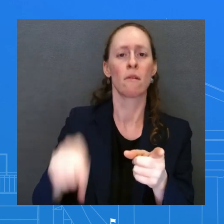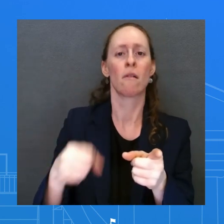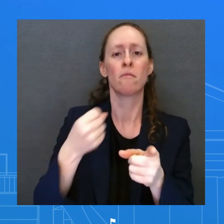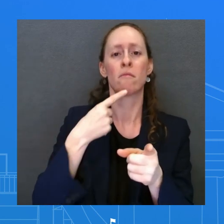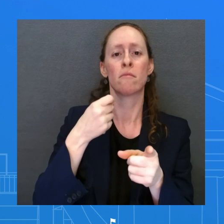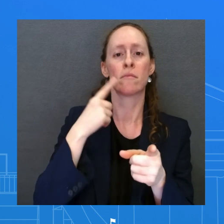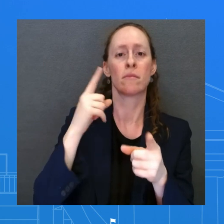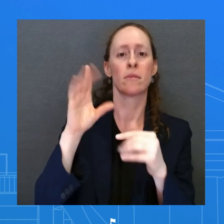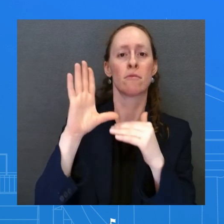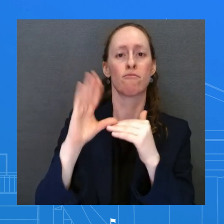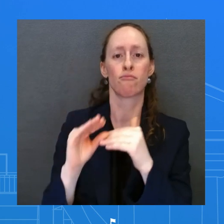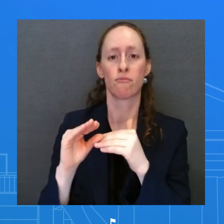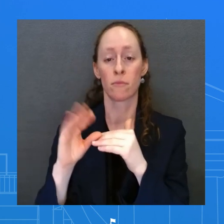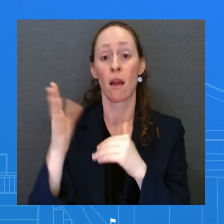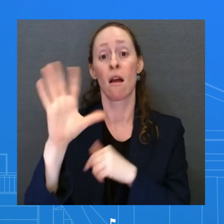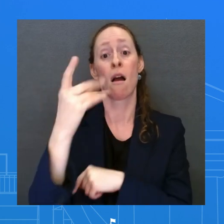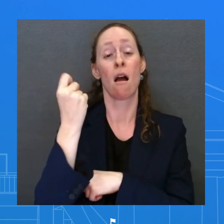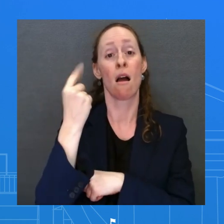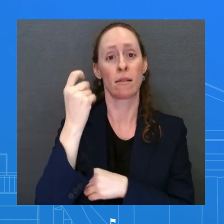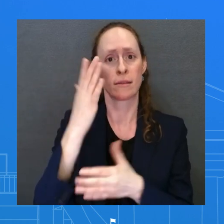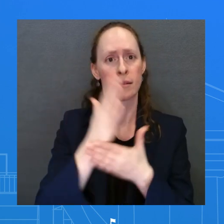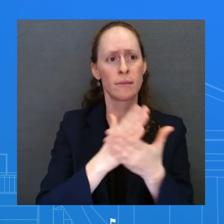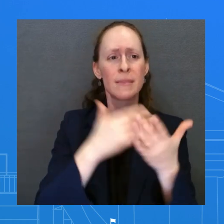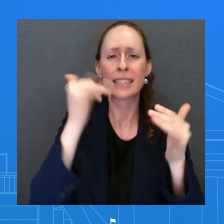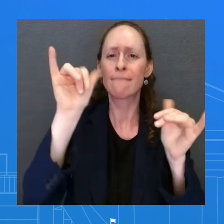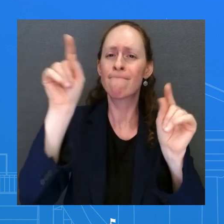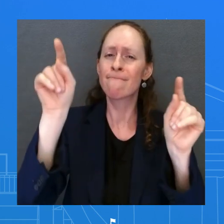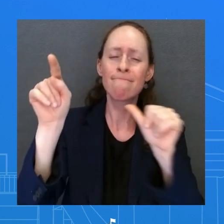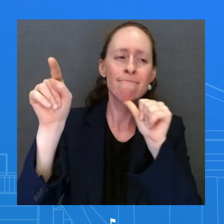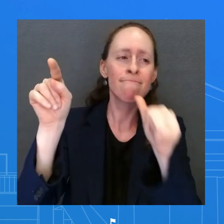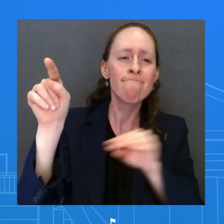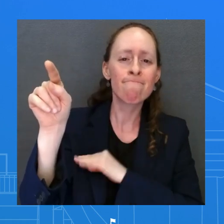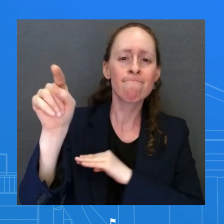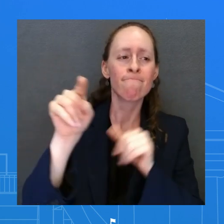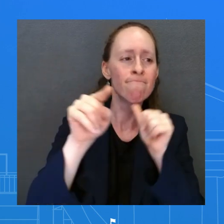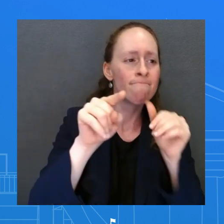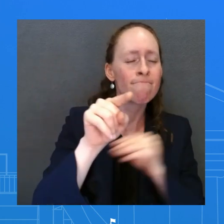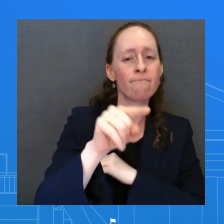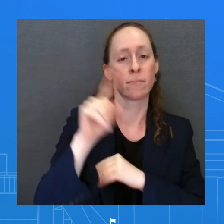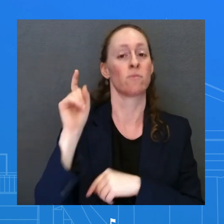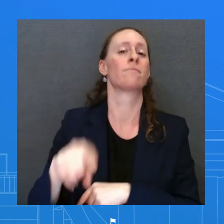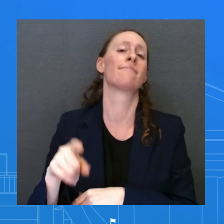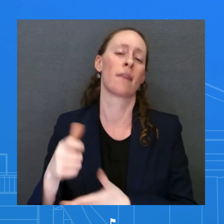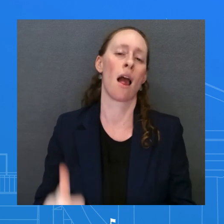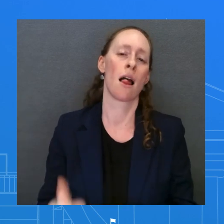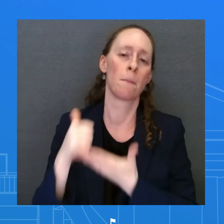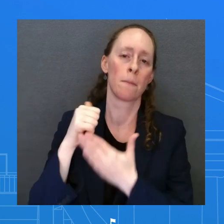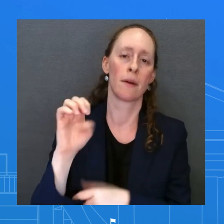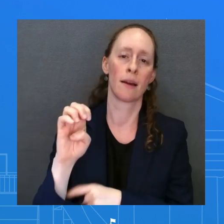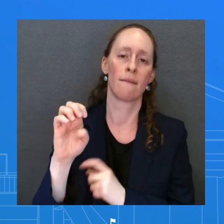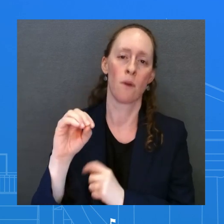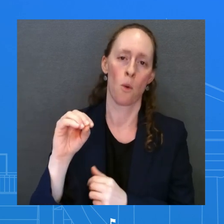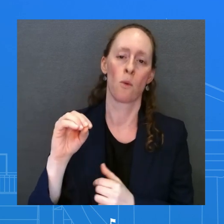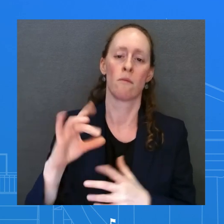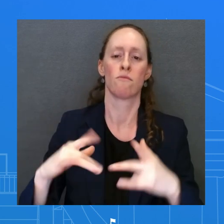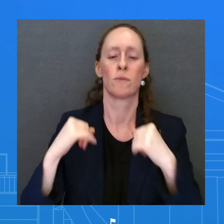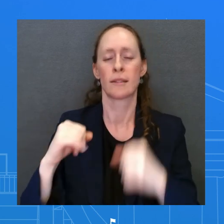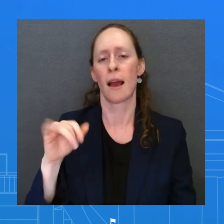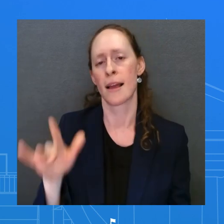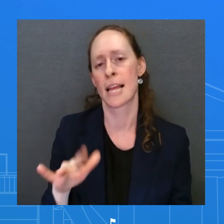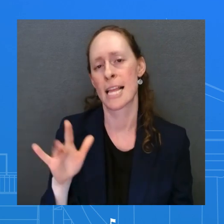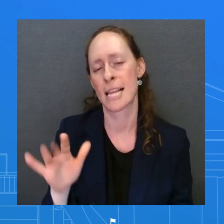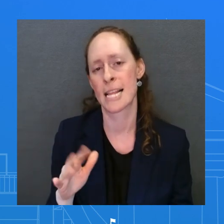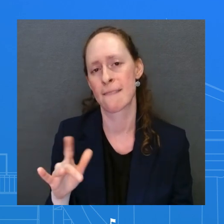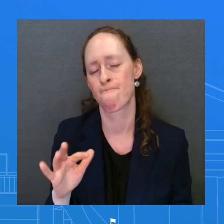that. And so that's what this executive order does today. It does a couple of things. It safeguards access. It's strengthening access